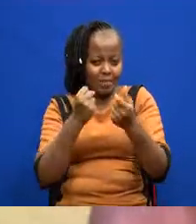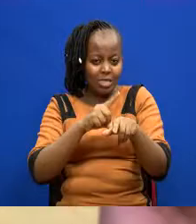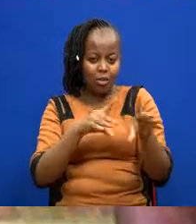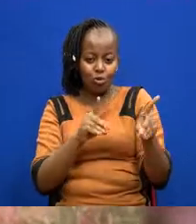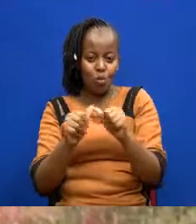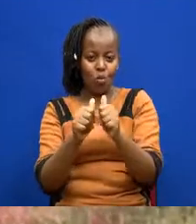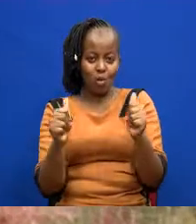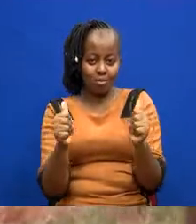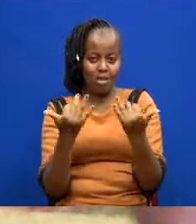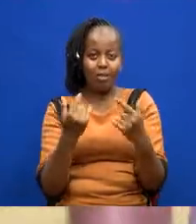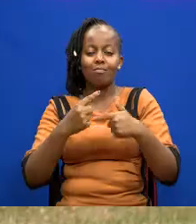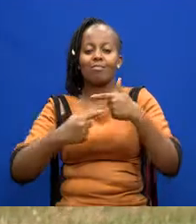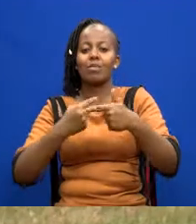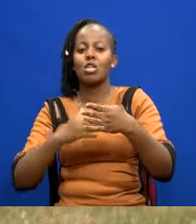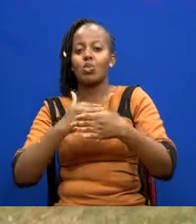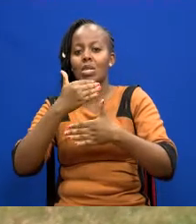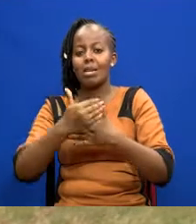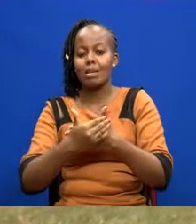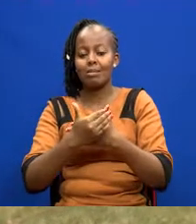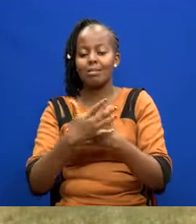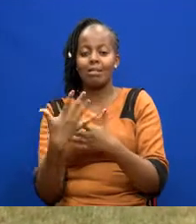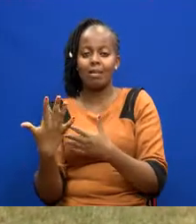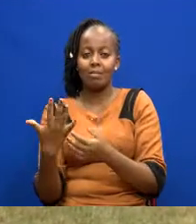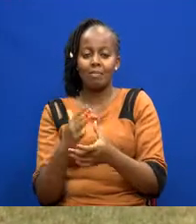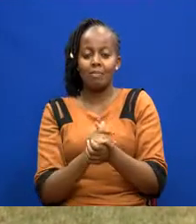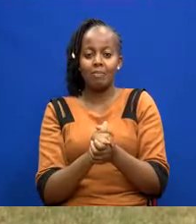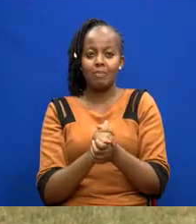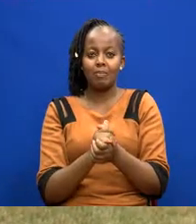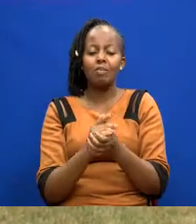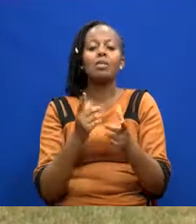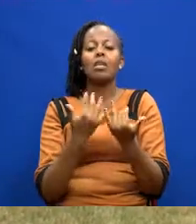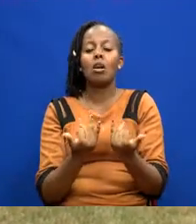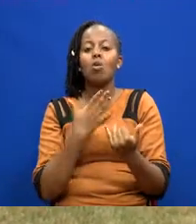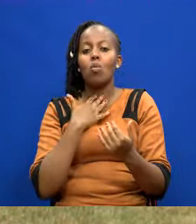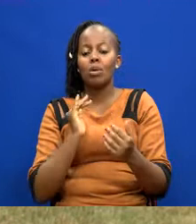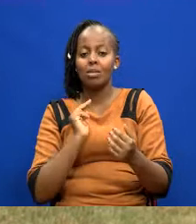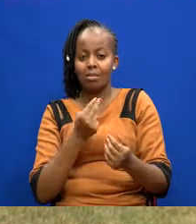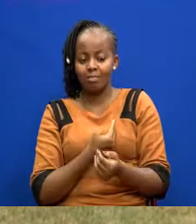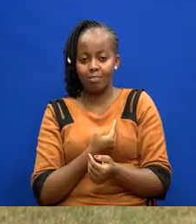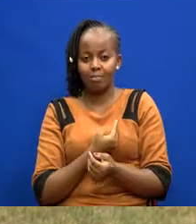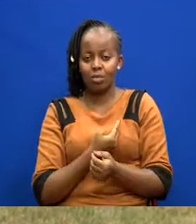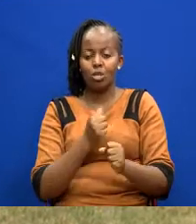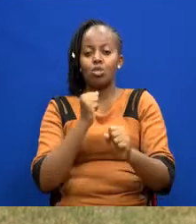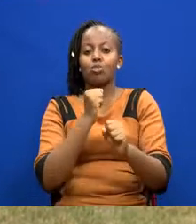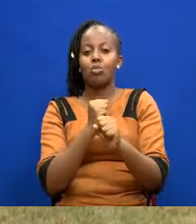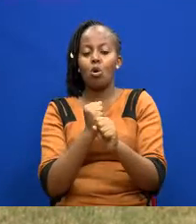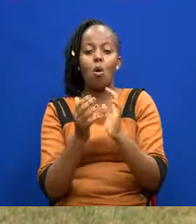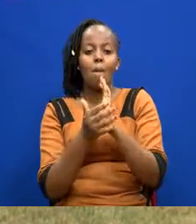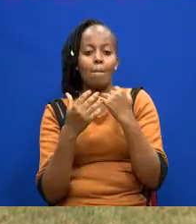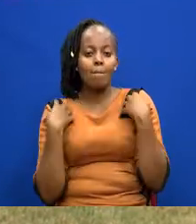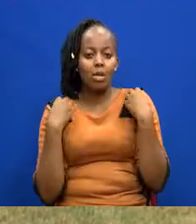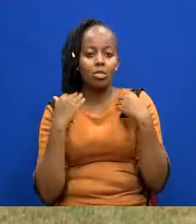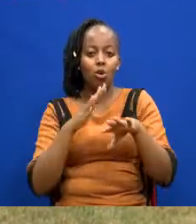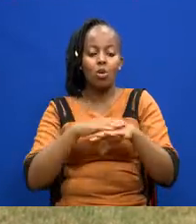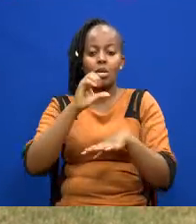correctly. Okay, moving on swiftly on to the next bit. We are going to work on